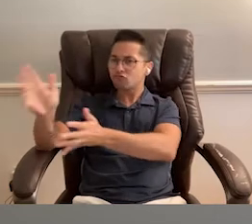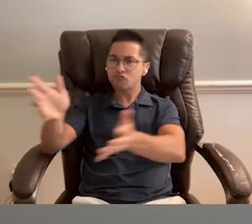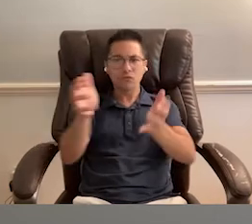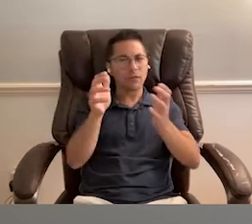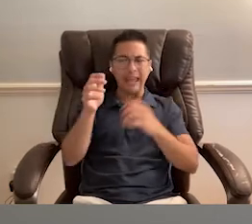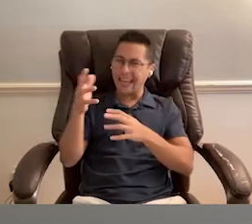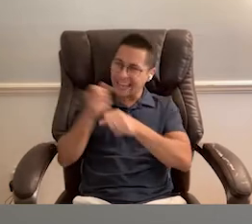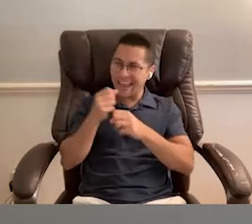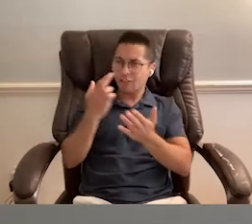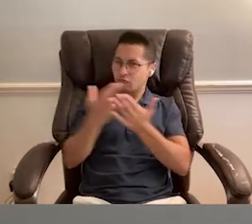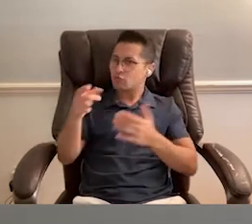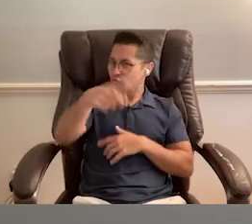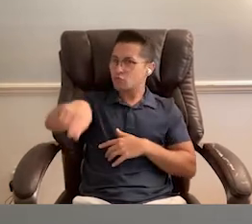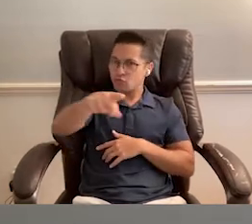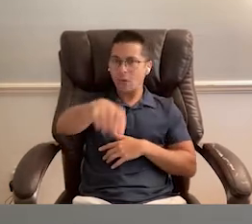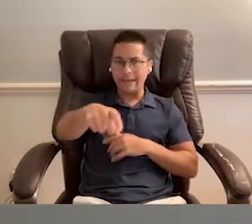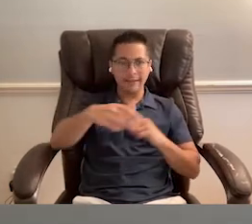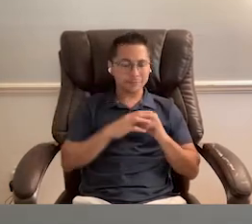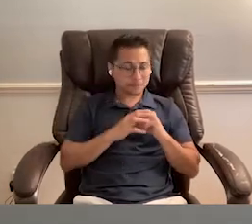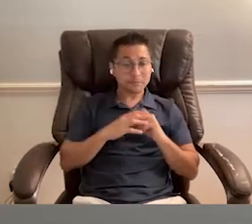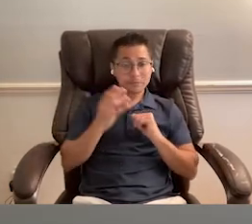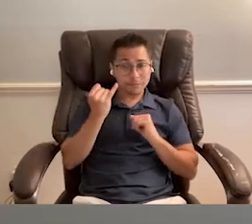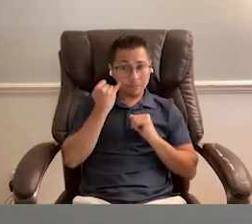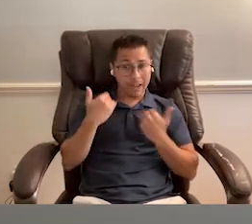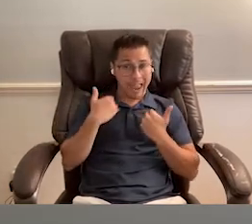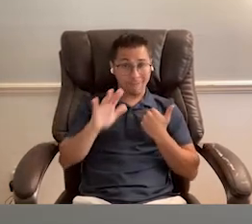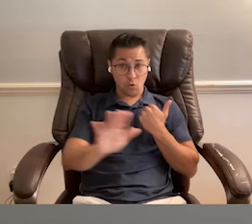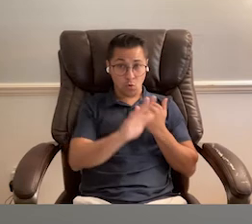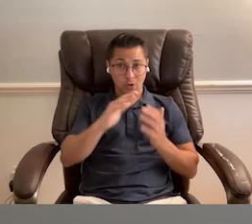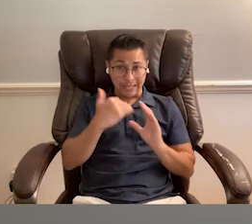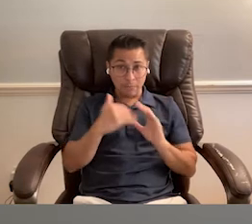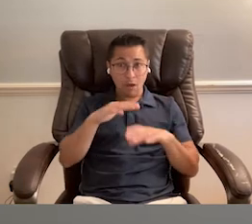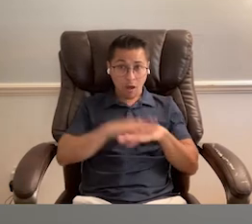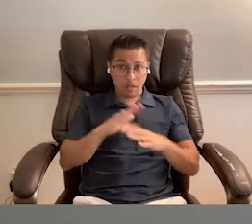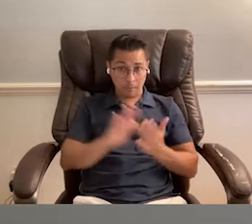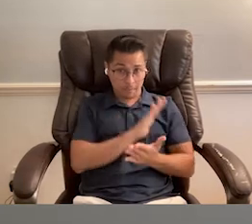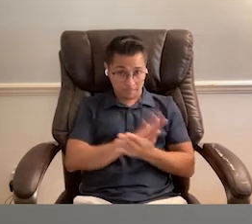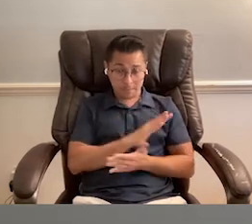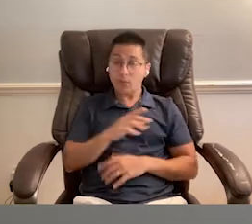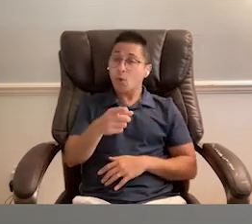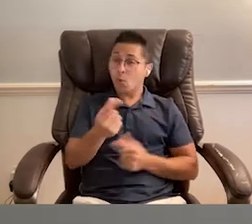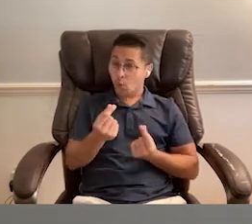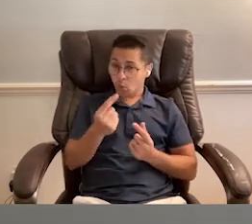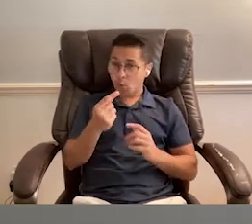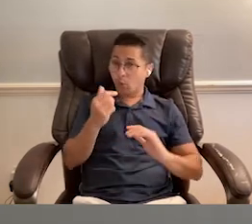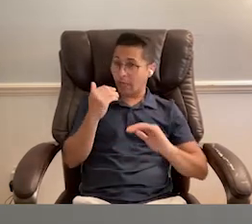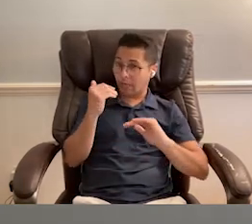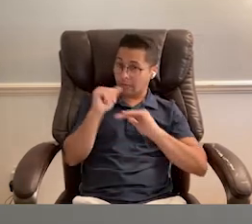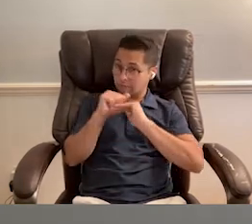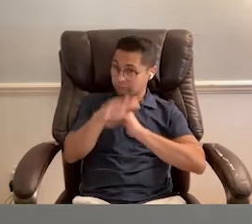and getting those resources that you need. If I have your email on this sign-in sheet, what you will get from